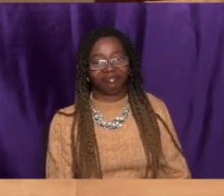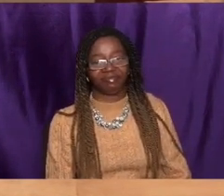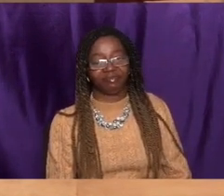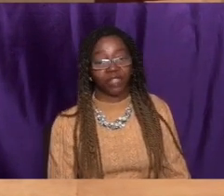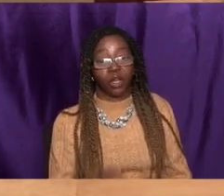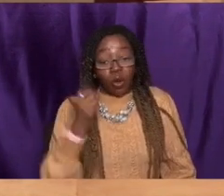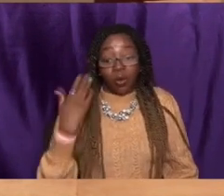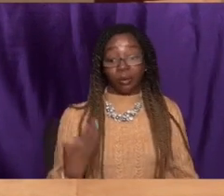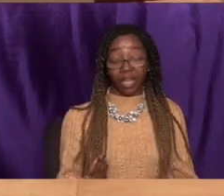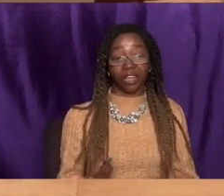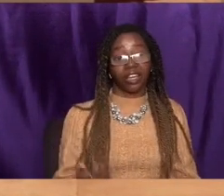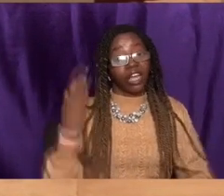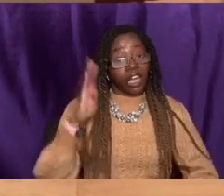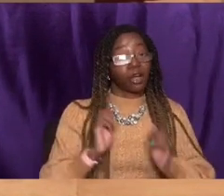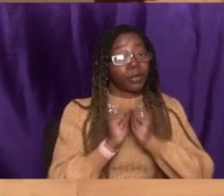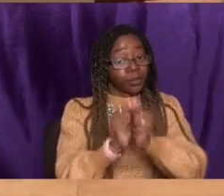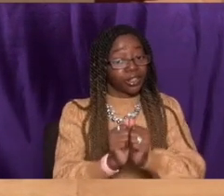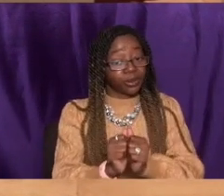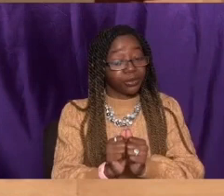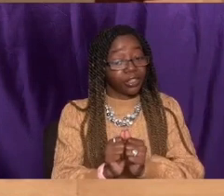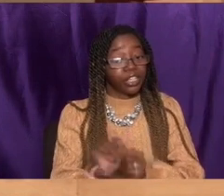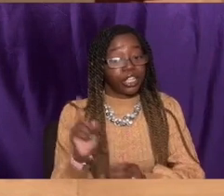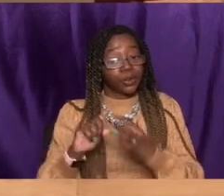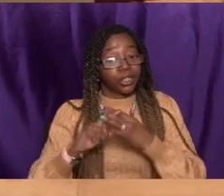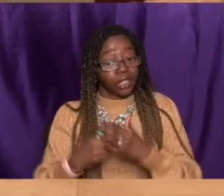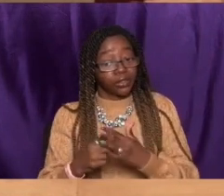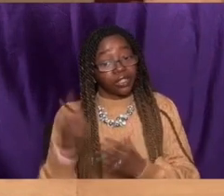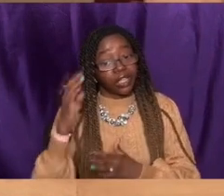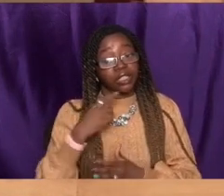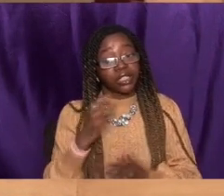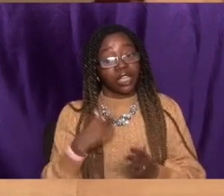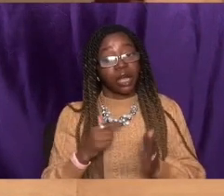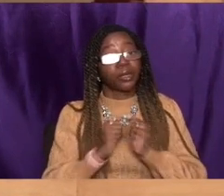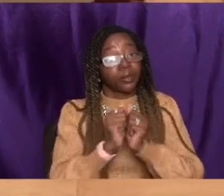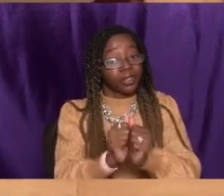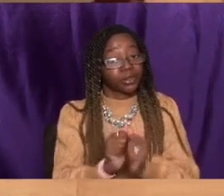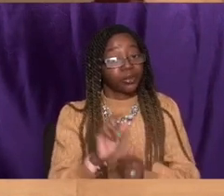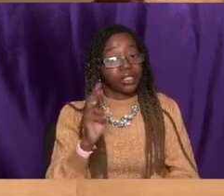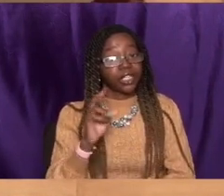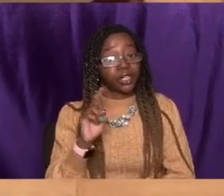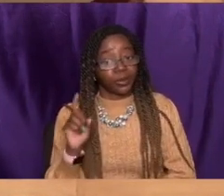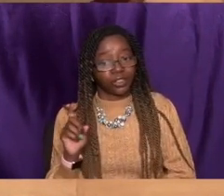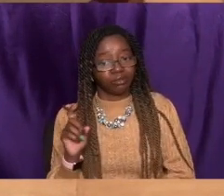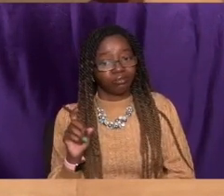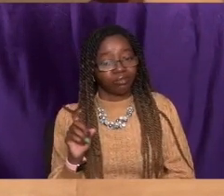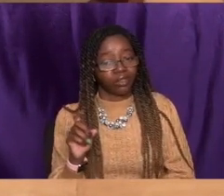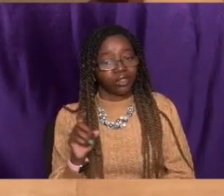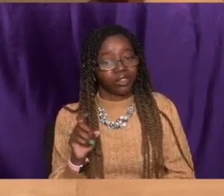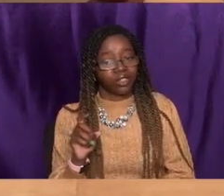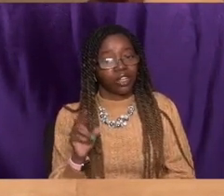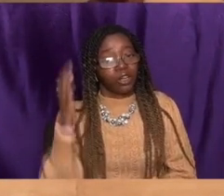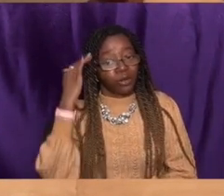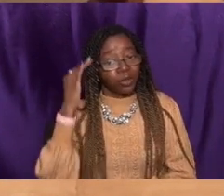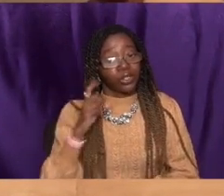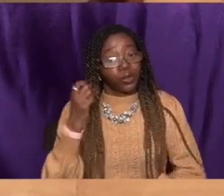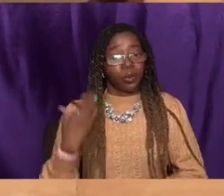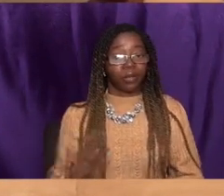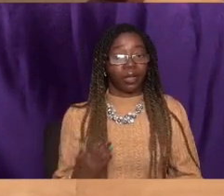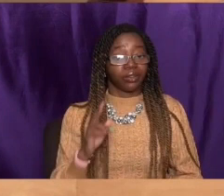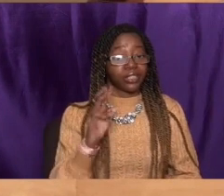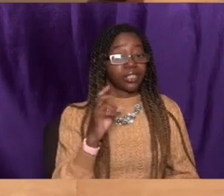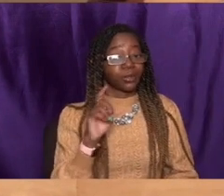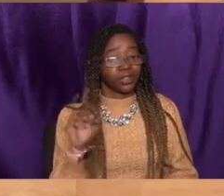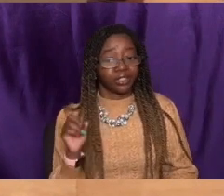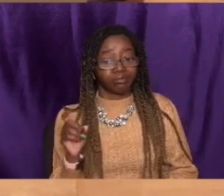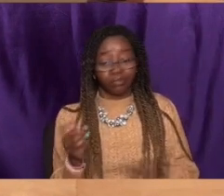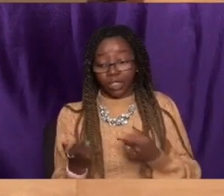who am I? God will be with you. That's where Moses starts. And God says, I'll be with you. But there's a second question. Not only is it, who am I? But here's the second question.